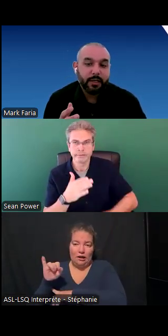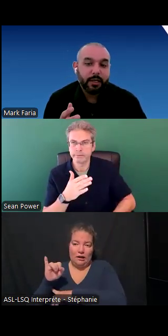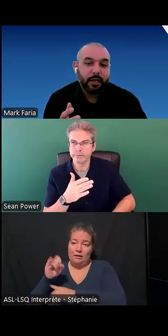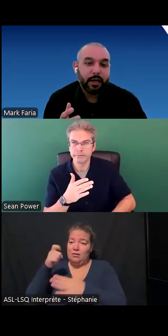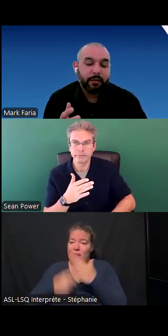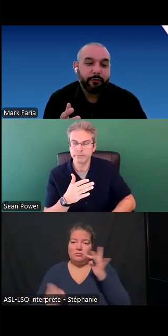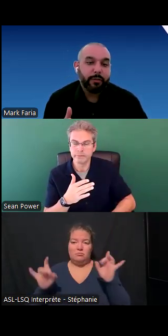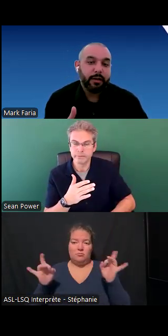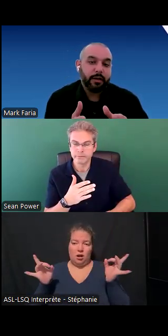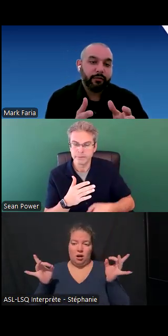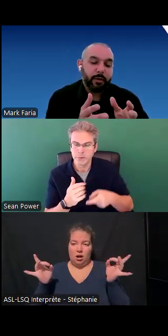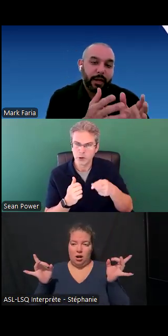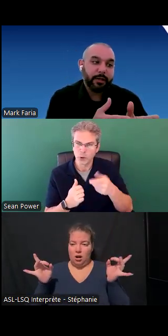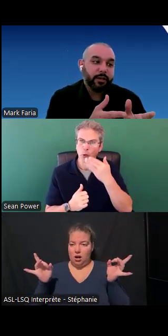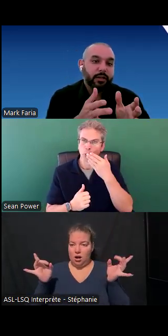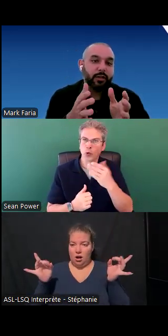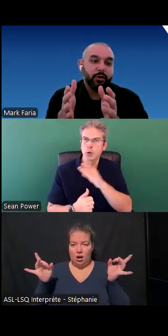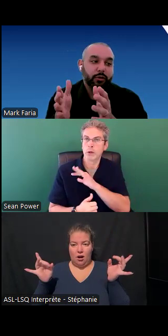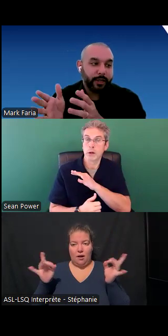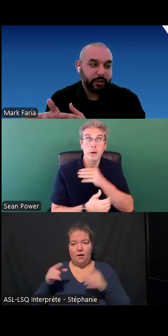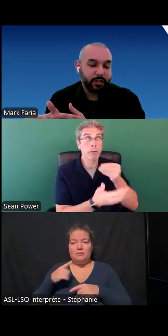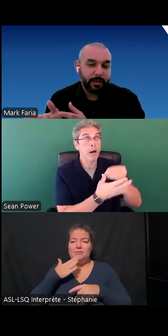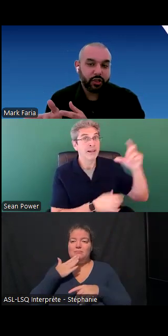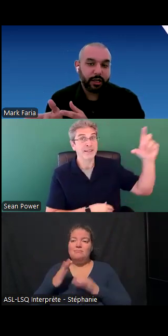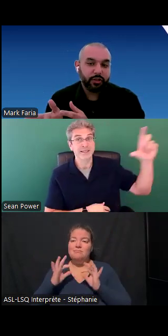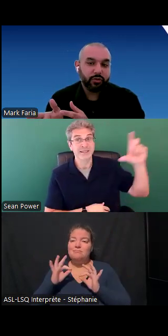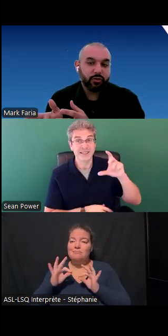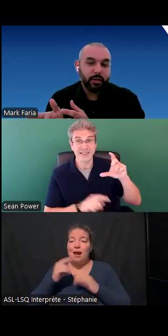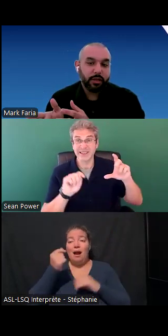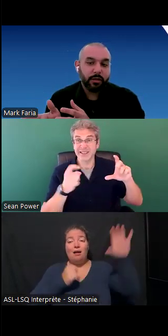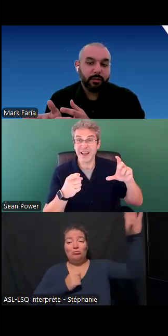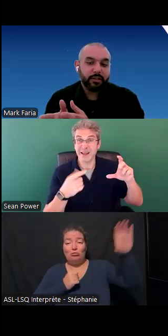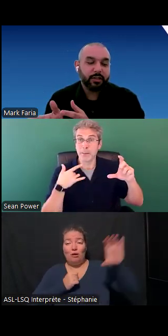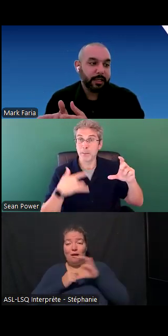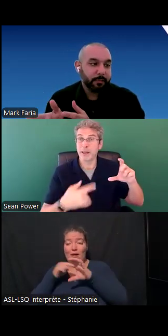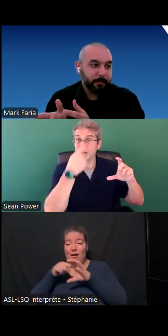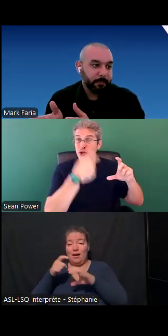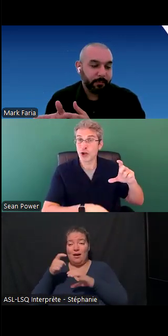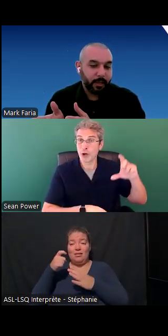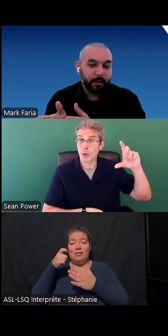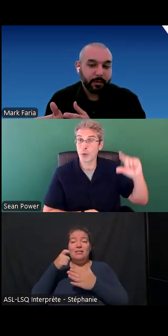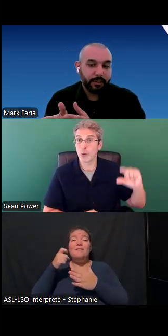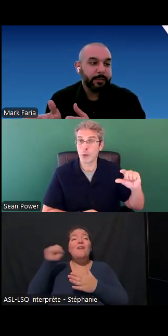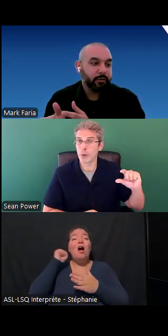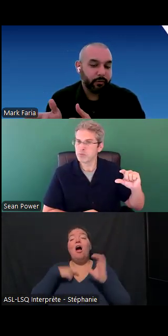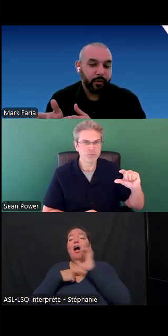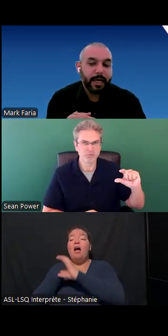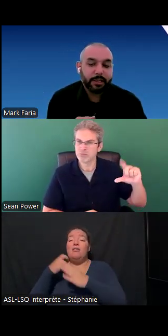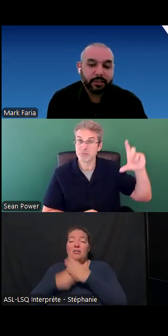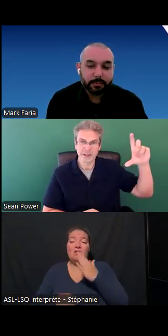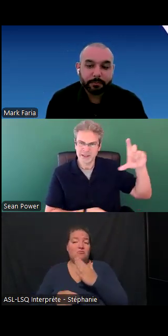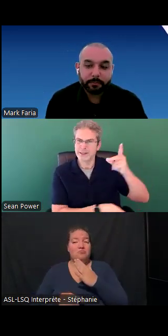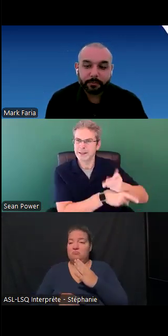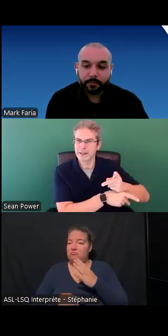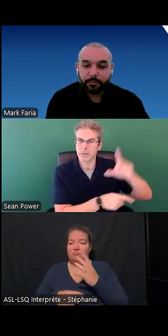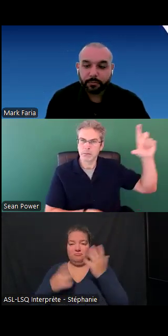saved from a parent to a financially dependent child to basically limit or avoid